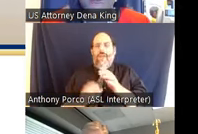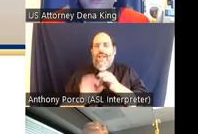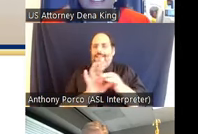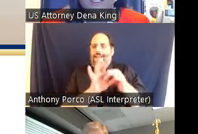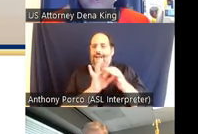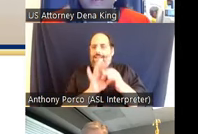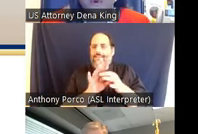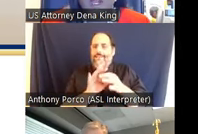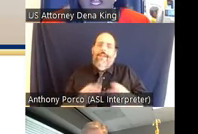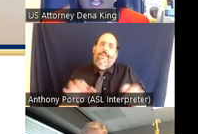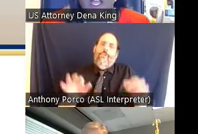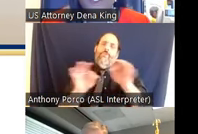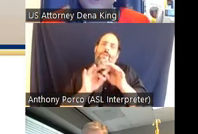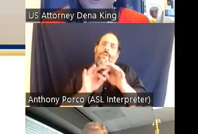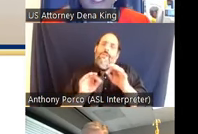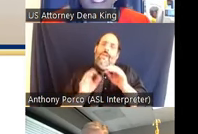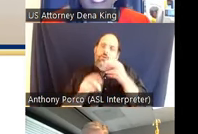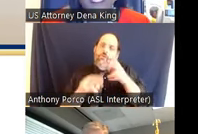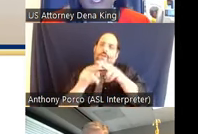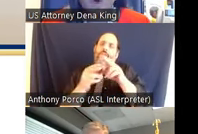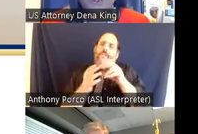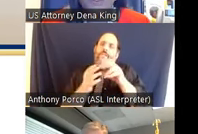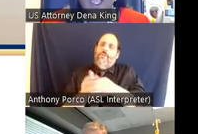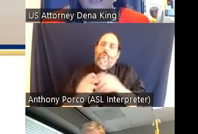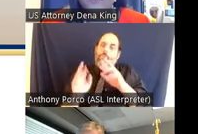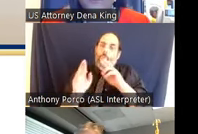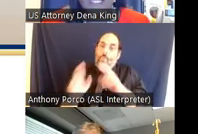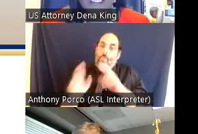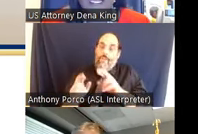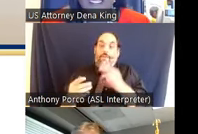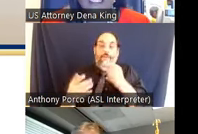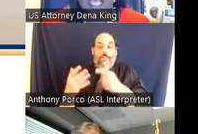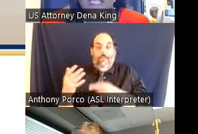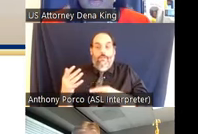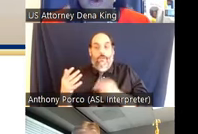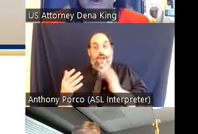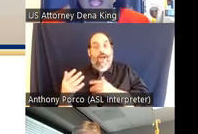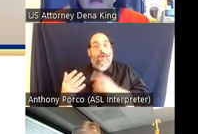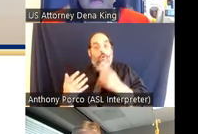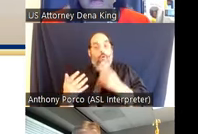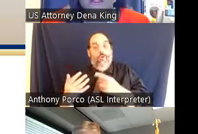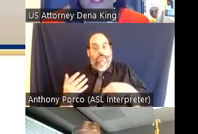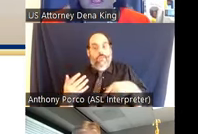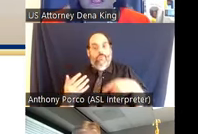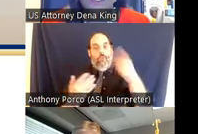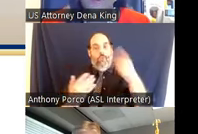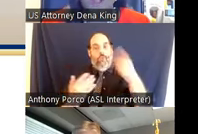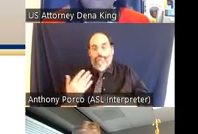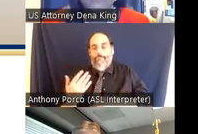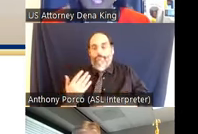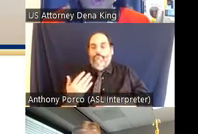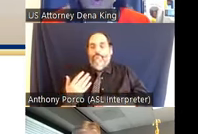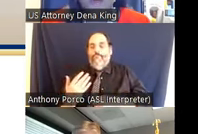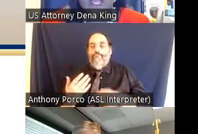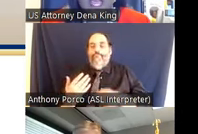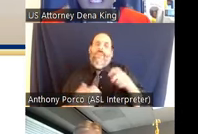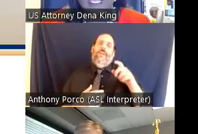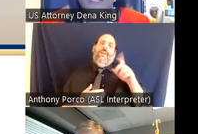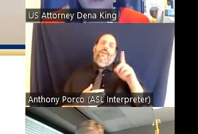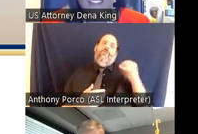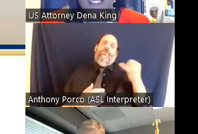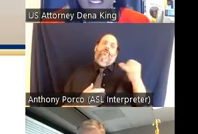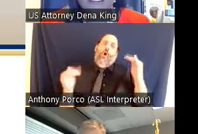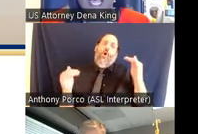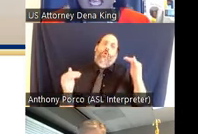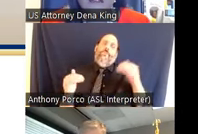and increasing reporting, which are some of the key goals of the United Against Hate program. The department's hope is